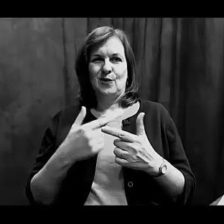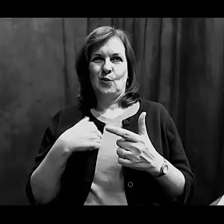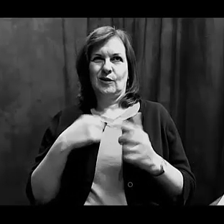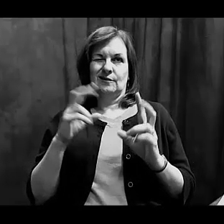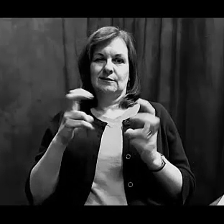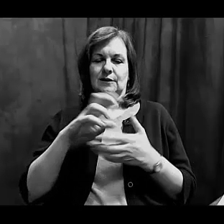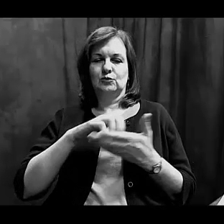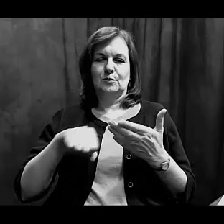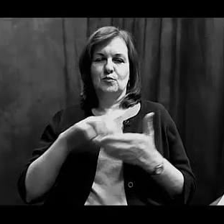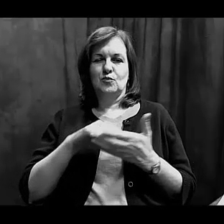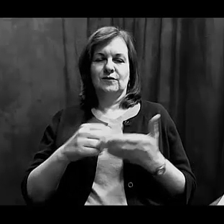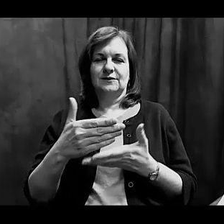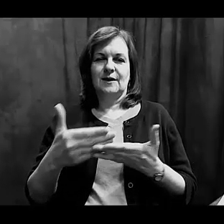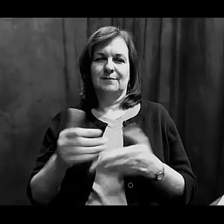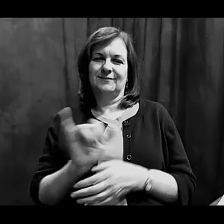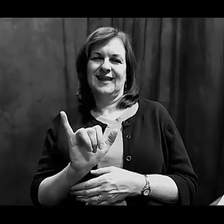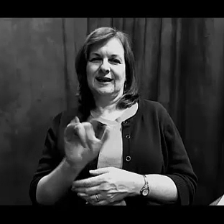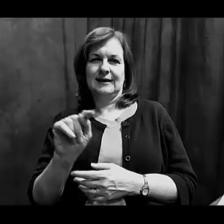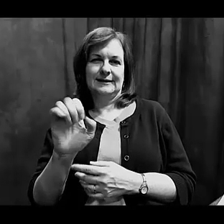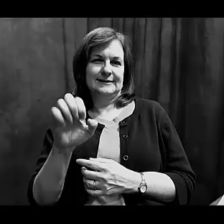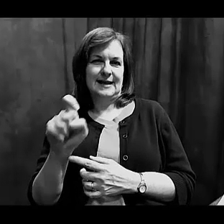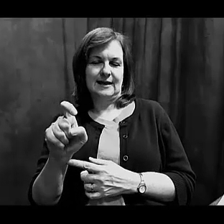then essentially we're going to tax it.